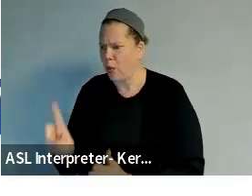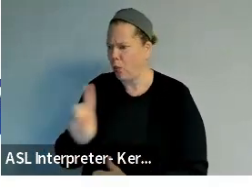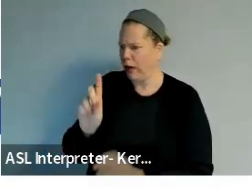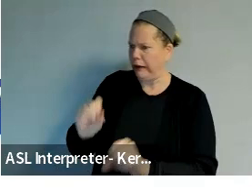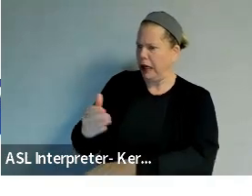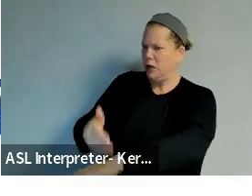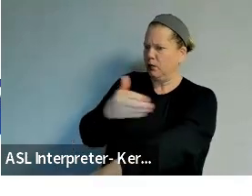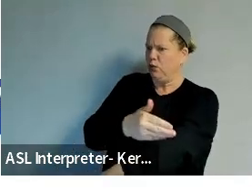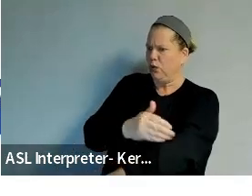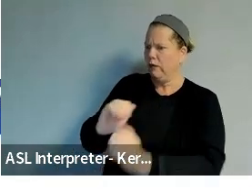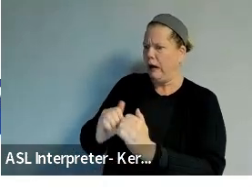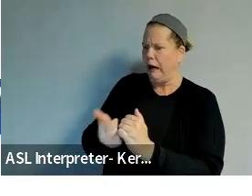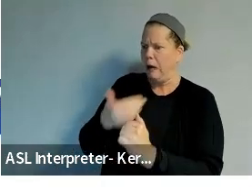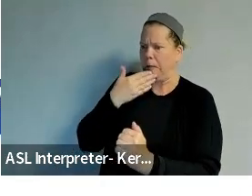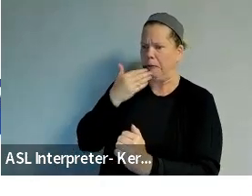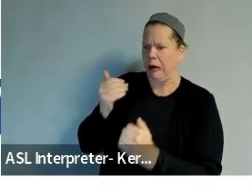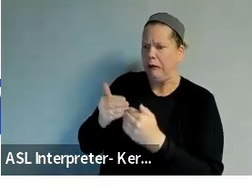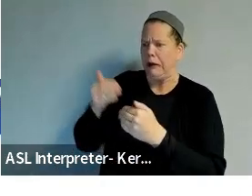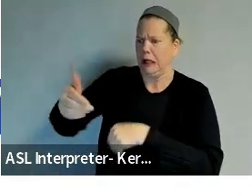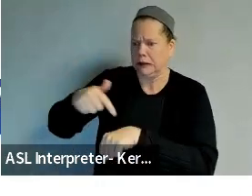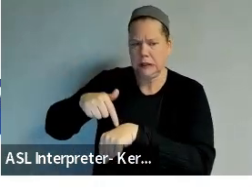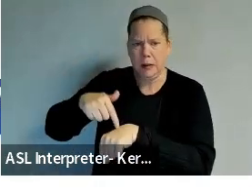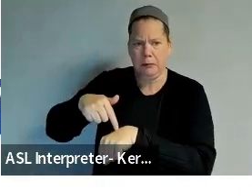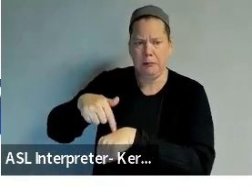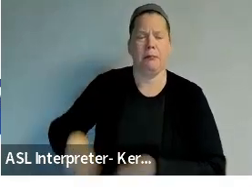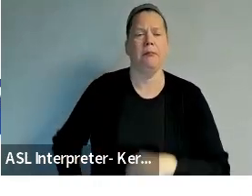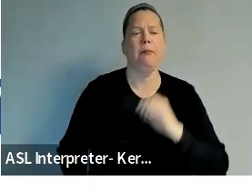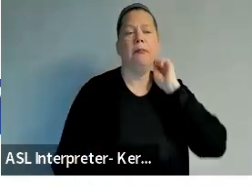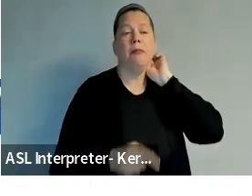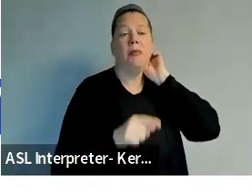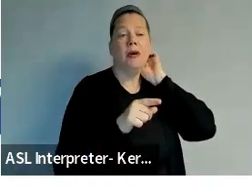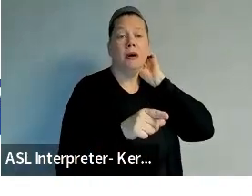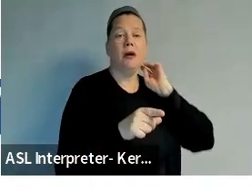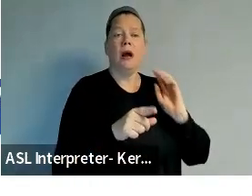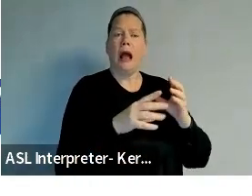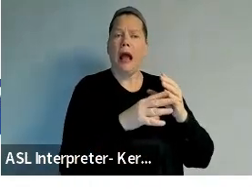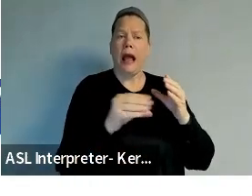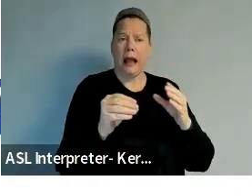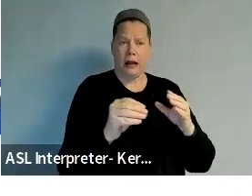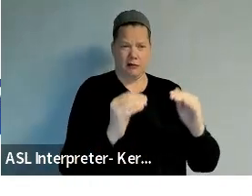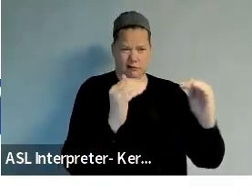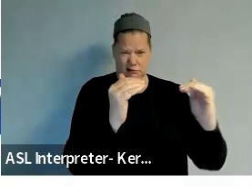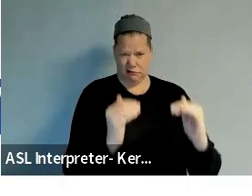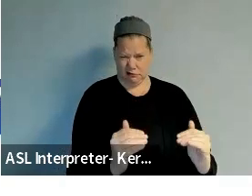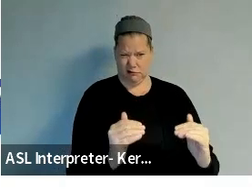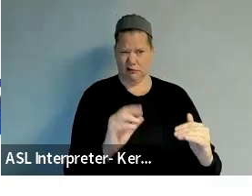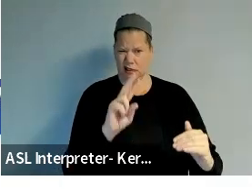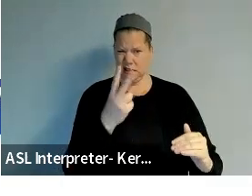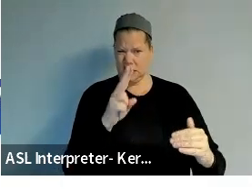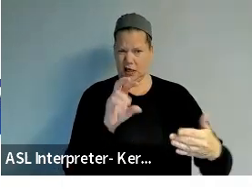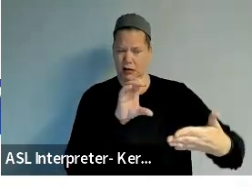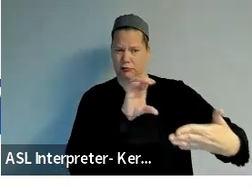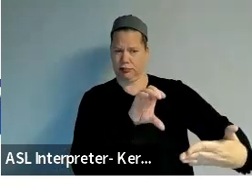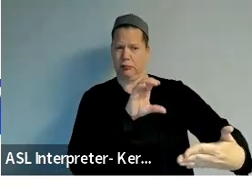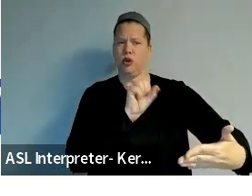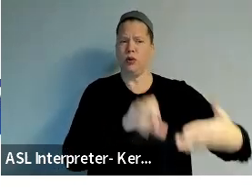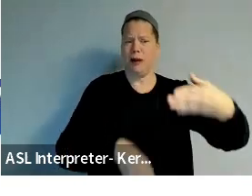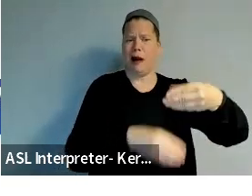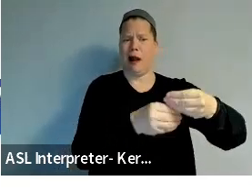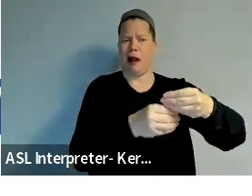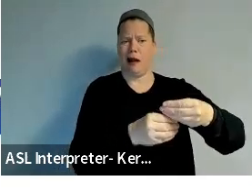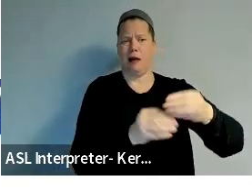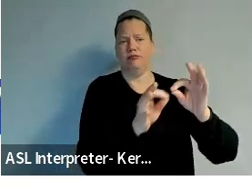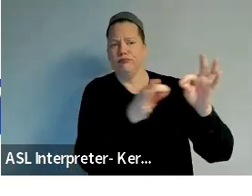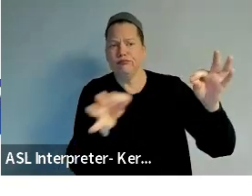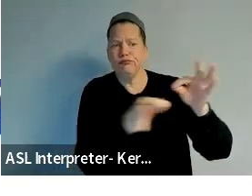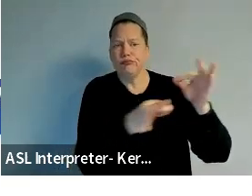The second screen enables you to add more details to the review and any further comments that you